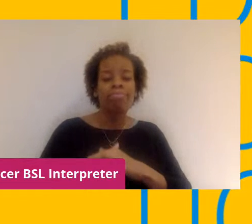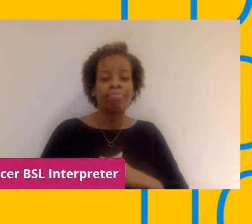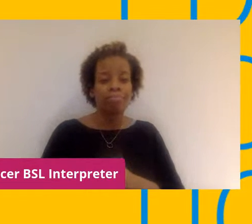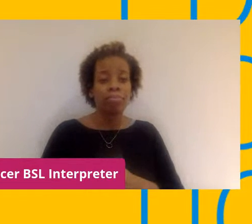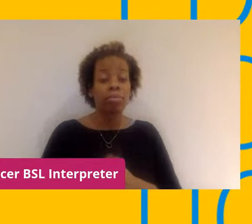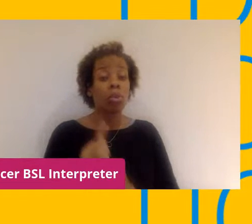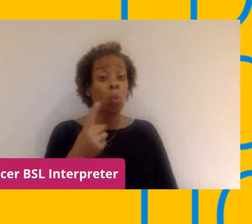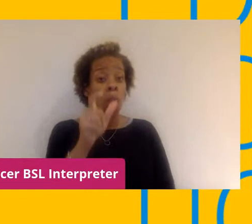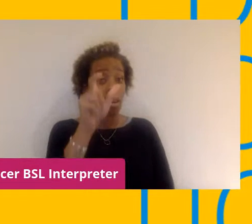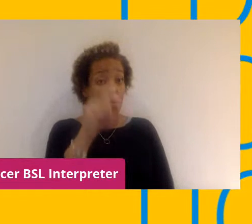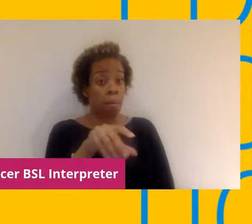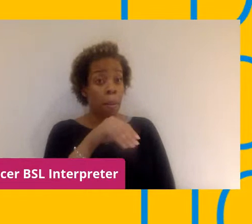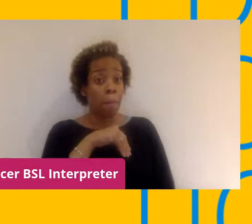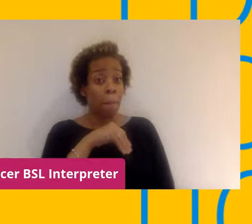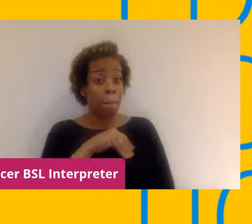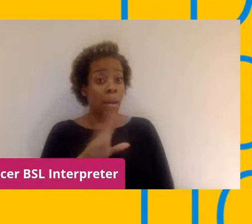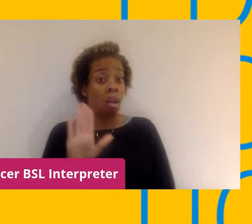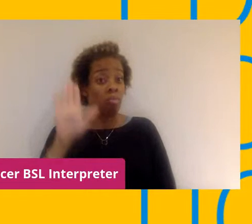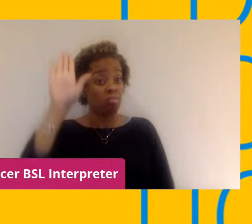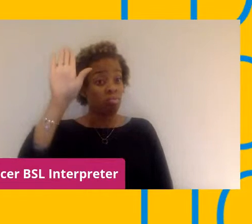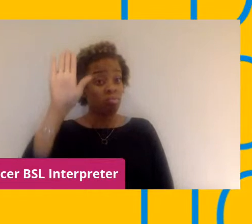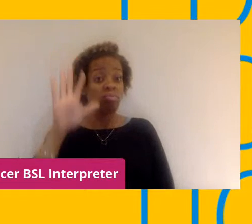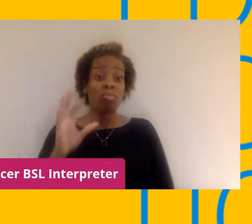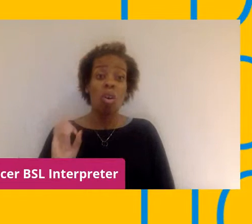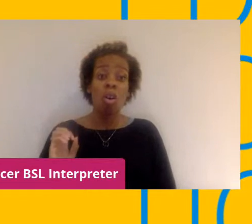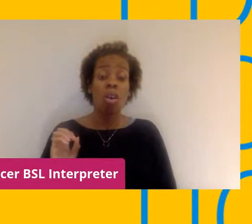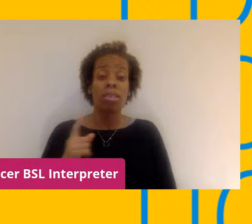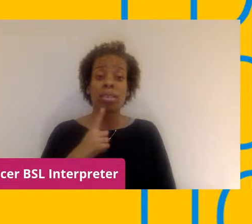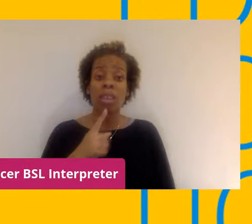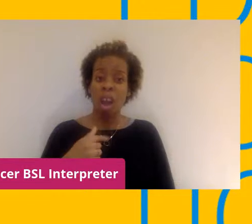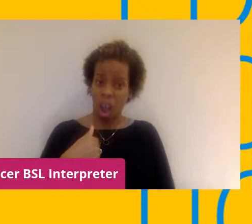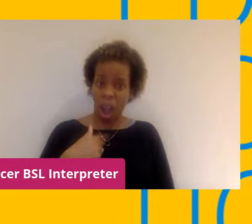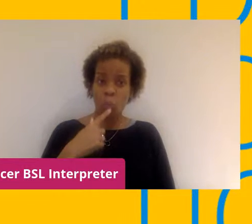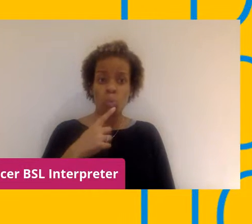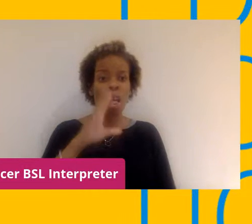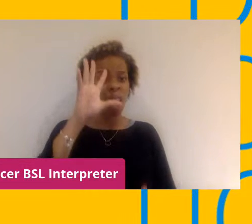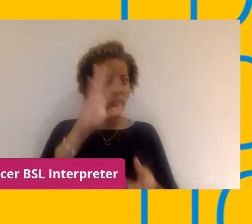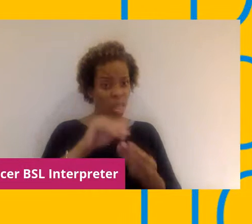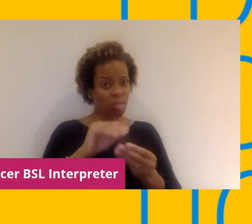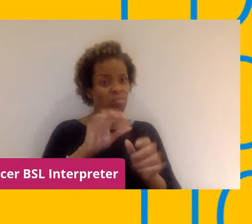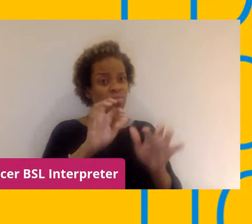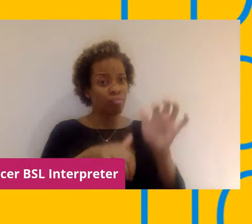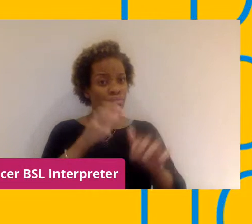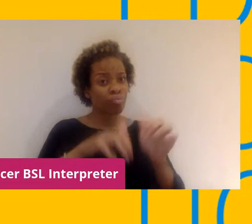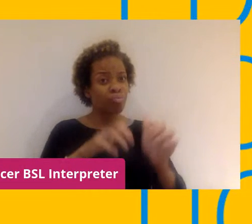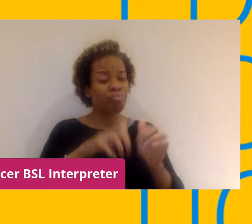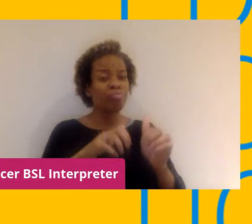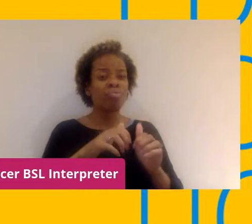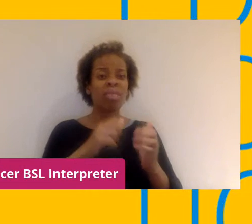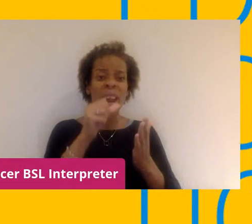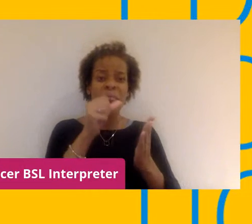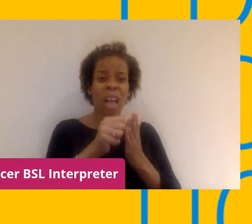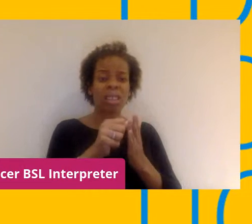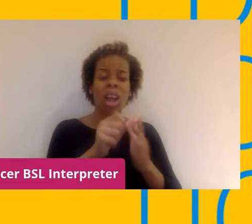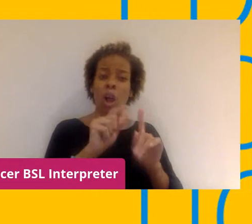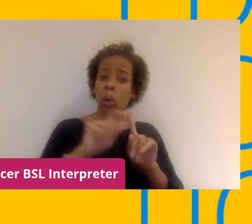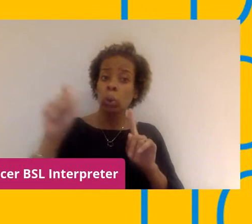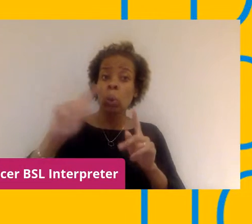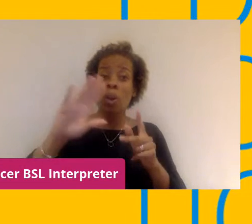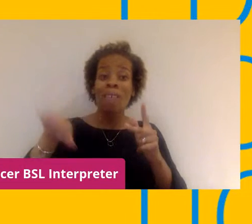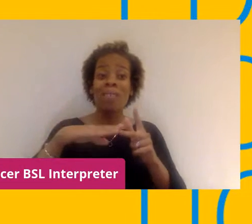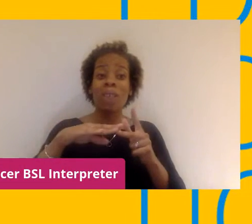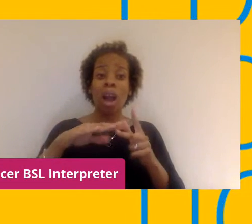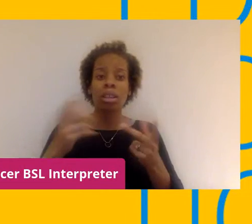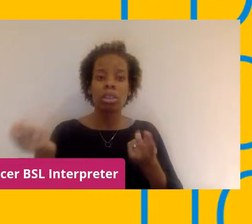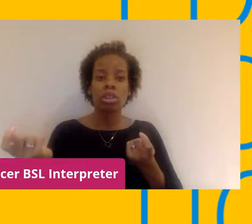member then offered to draft a joint letter to the VC complaining about this, which we then